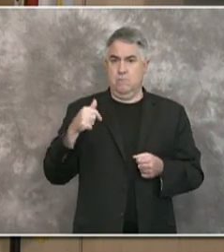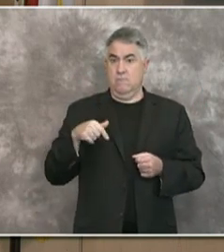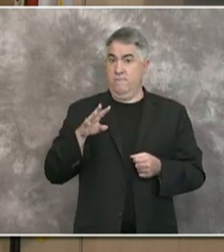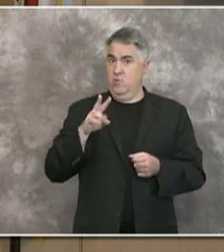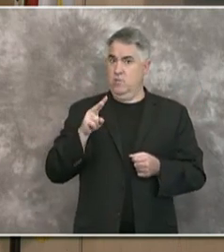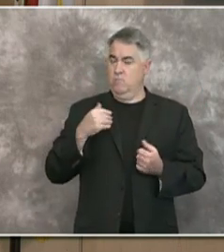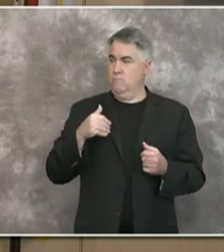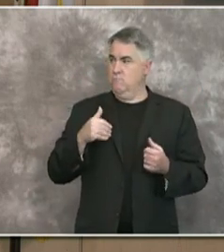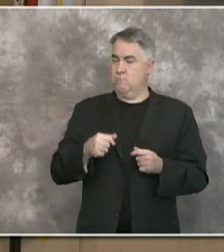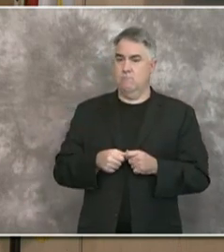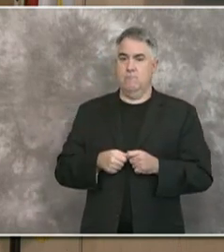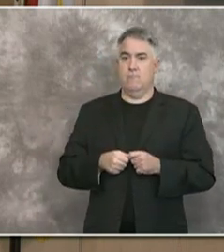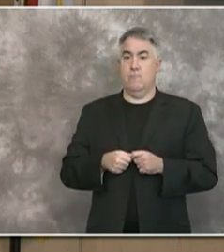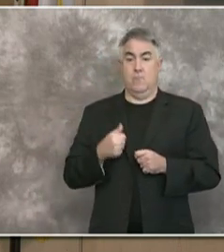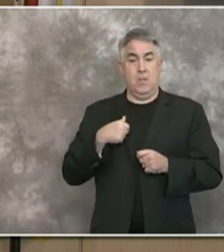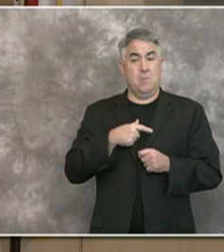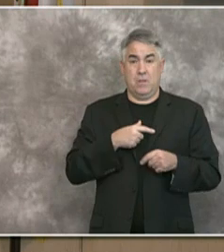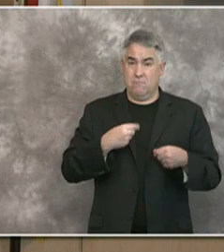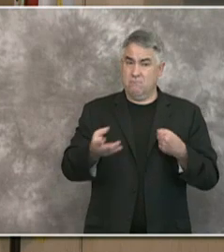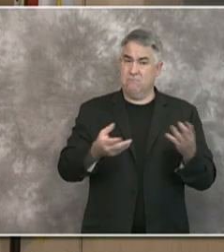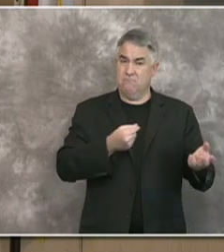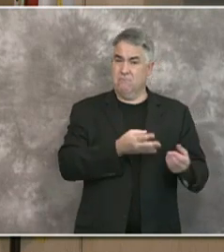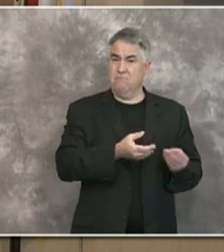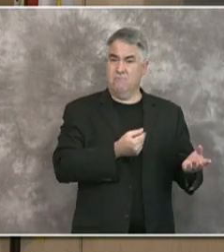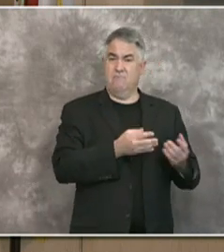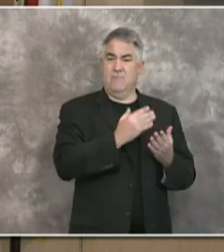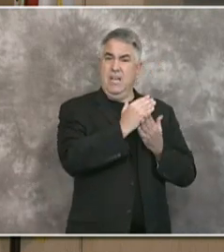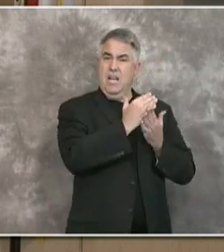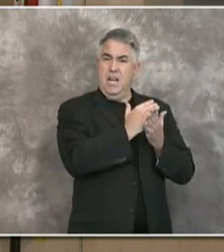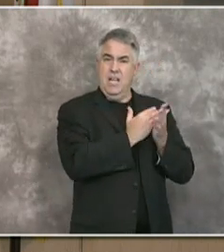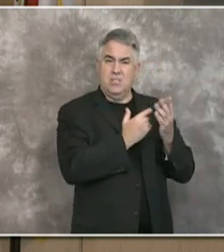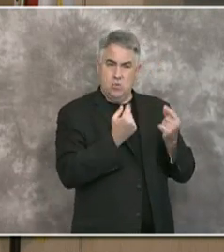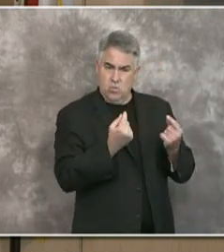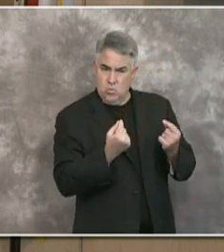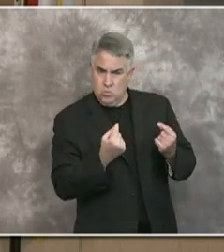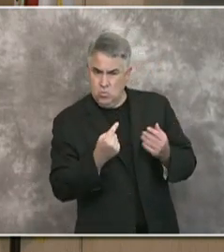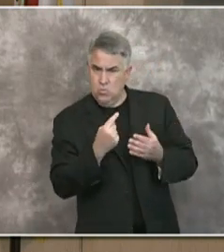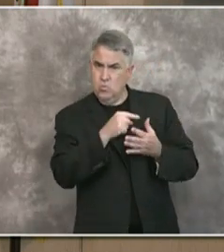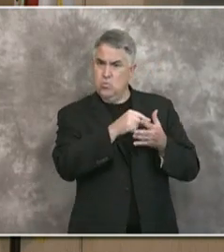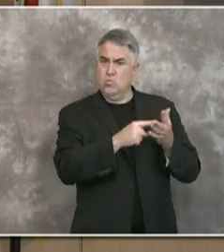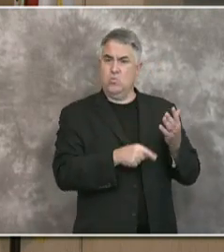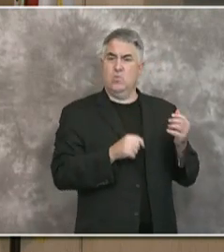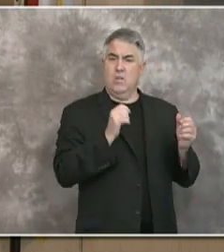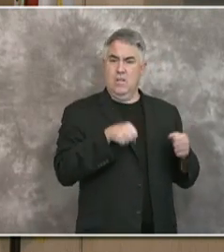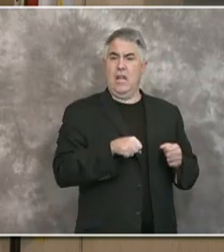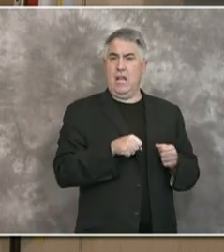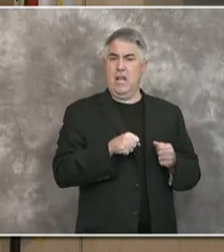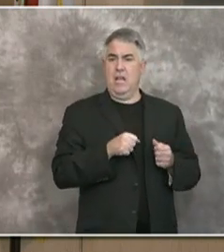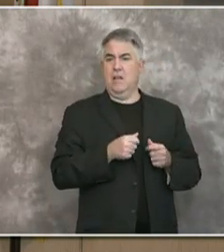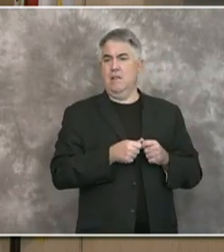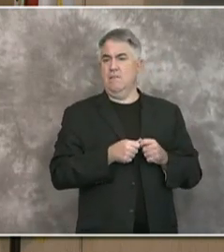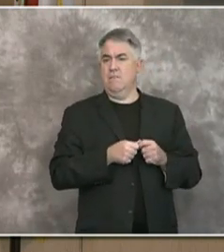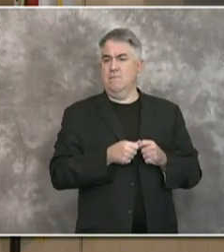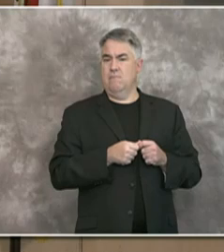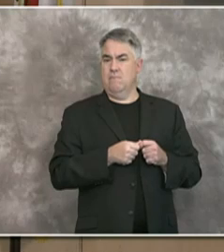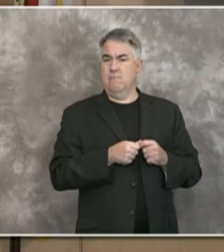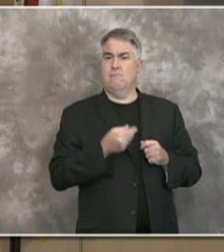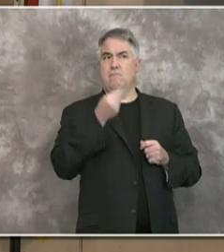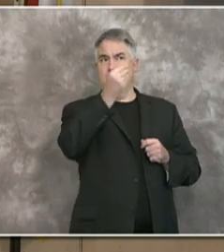provided guidance for these superintendents, and some of these types